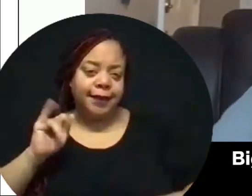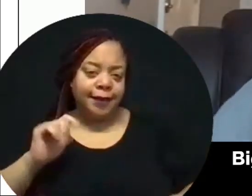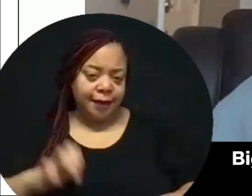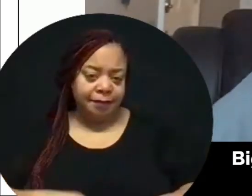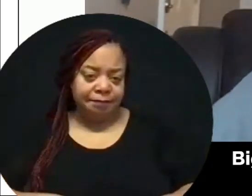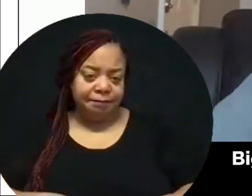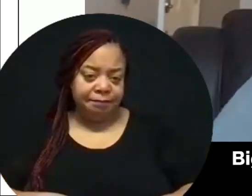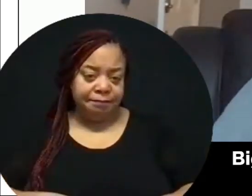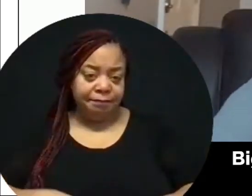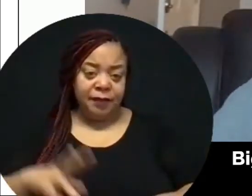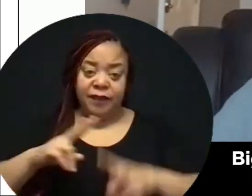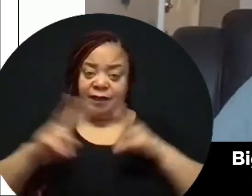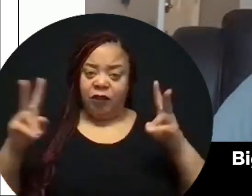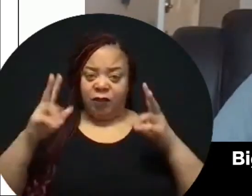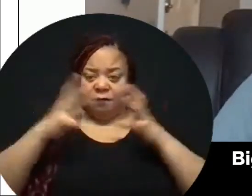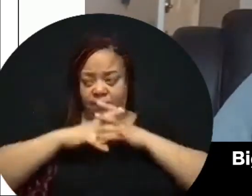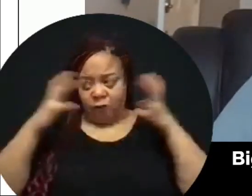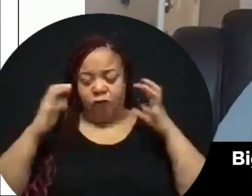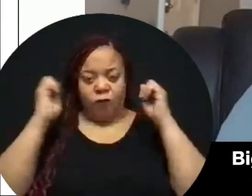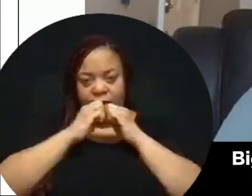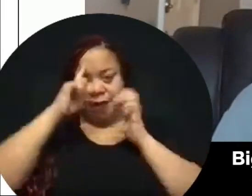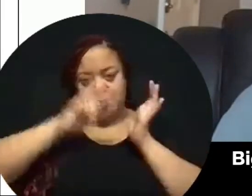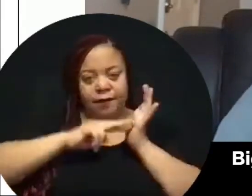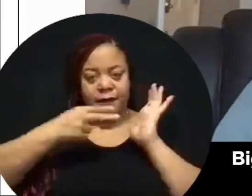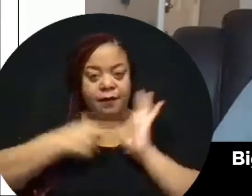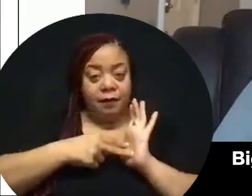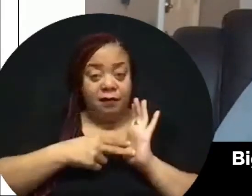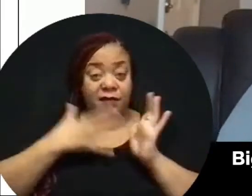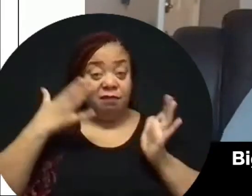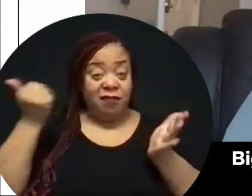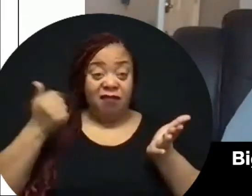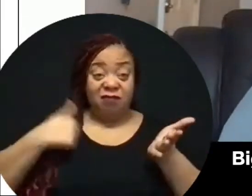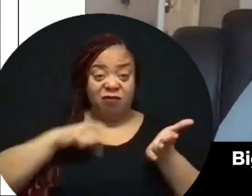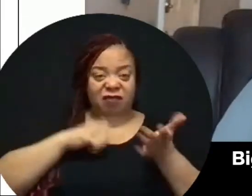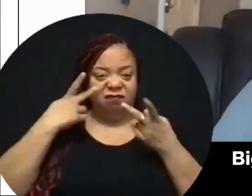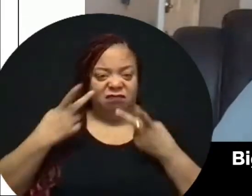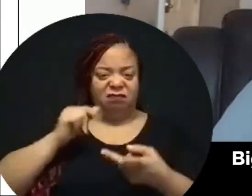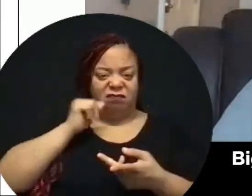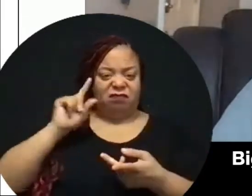incarcerated. Saying that as an ex-con, so I keep saying we, to be clear, people don't realize.